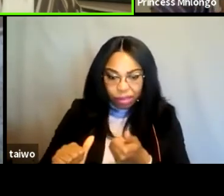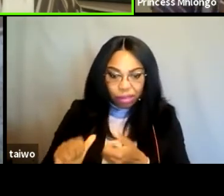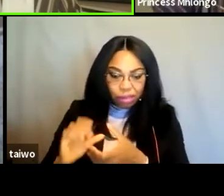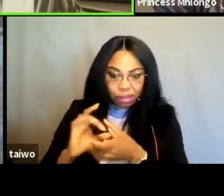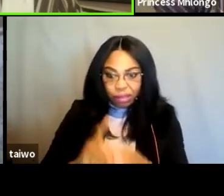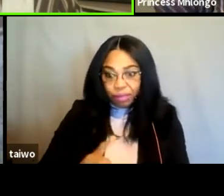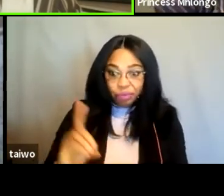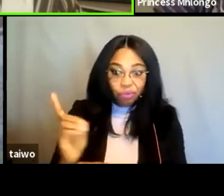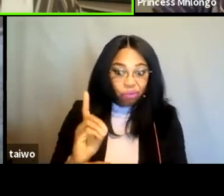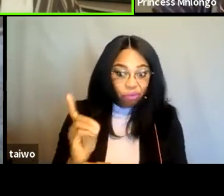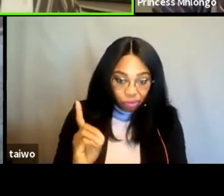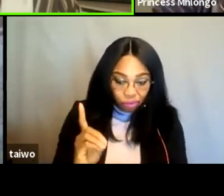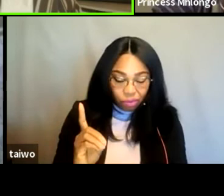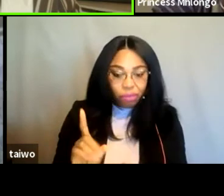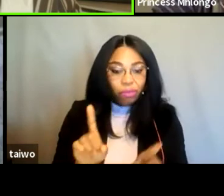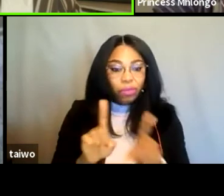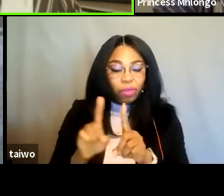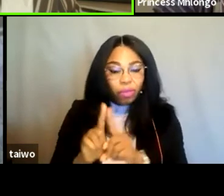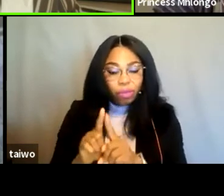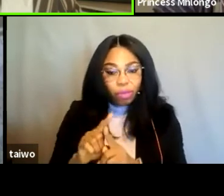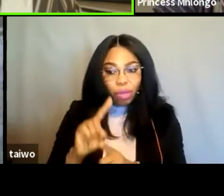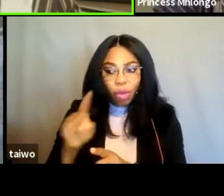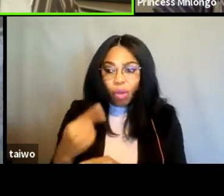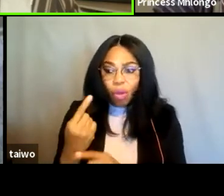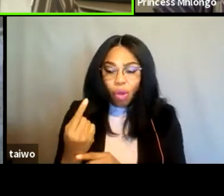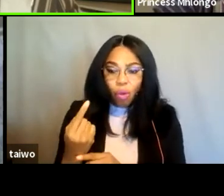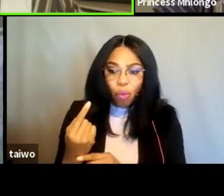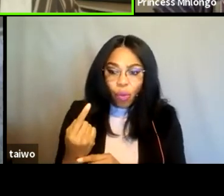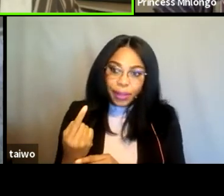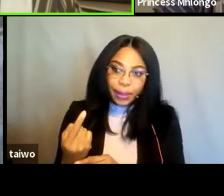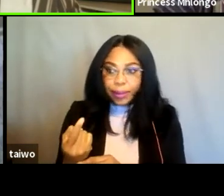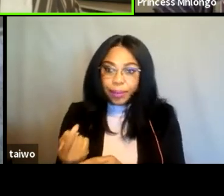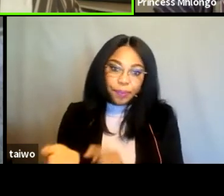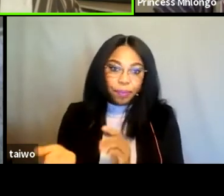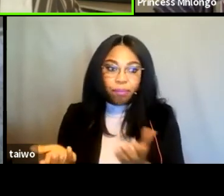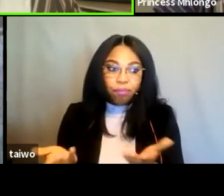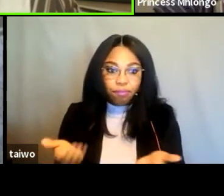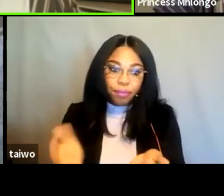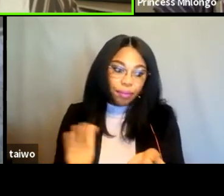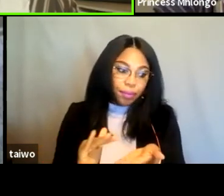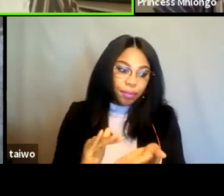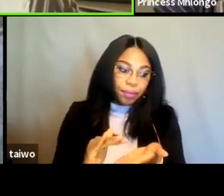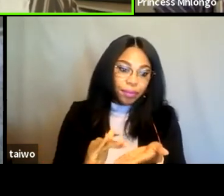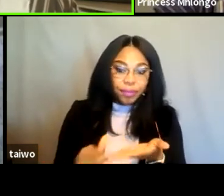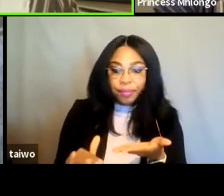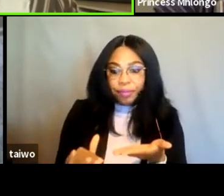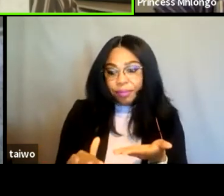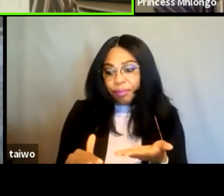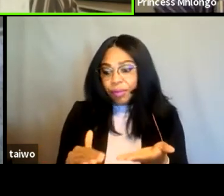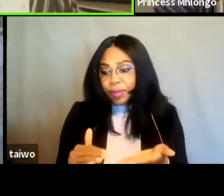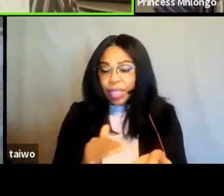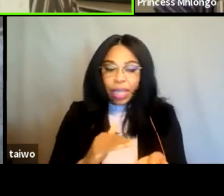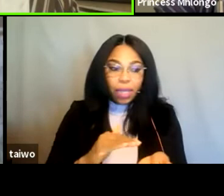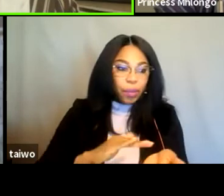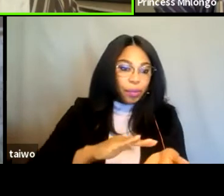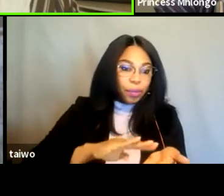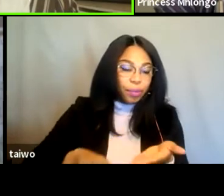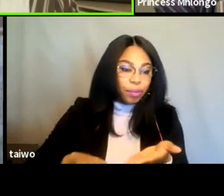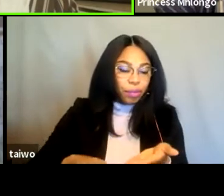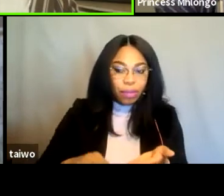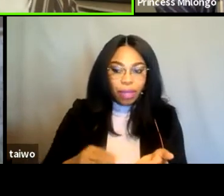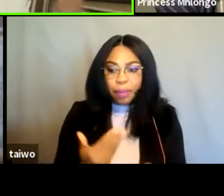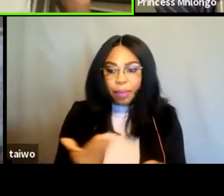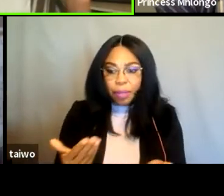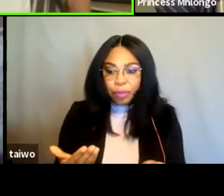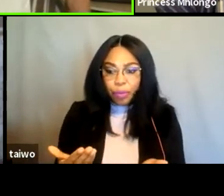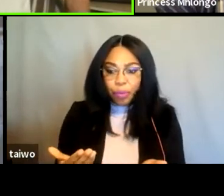dramaturgy, and always being excused as the material being prepped